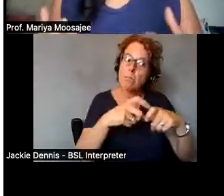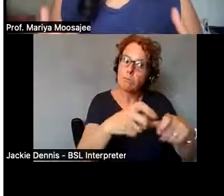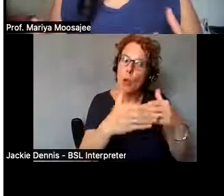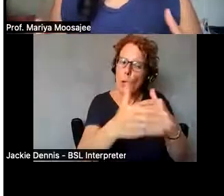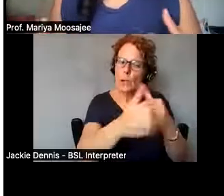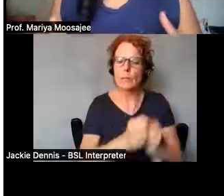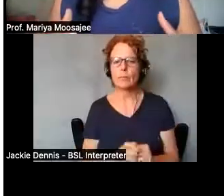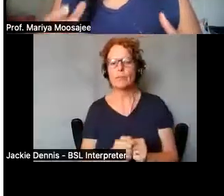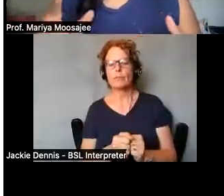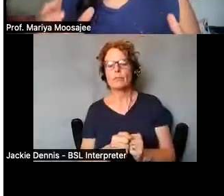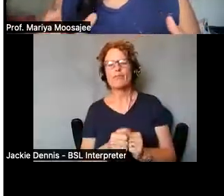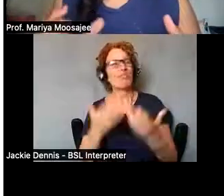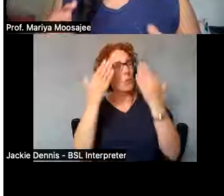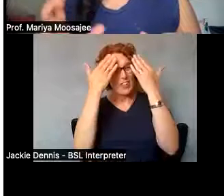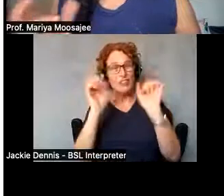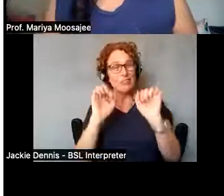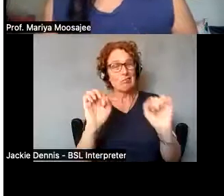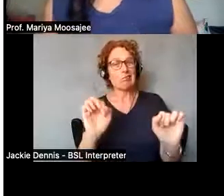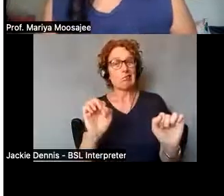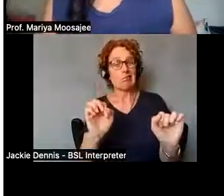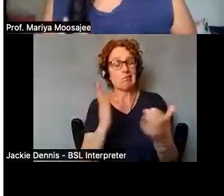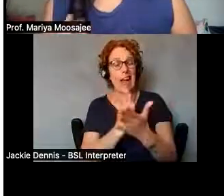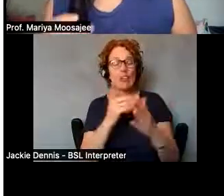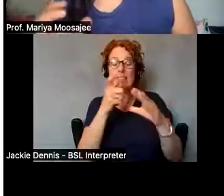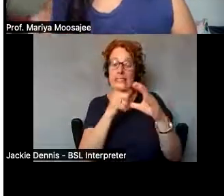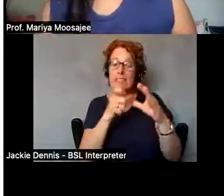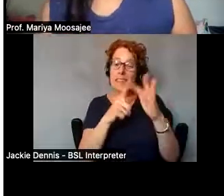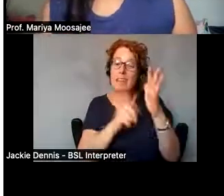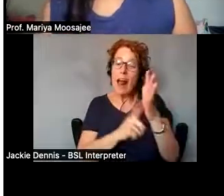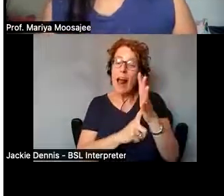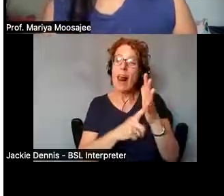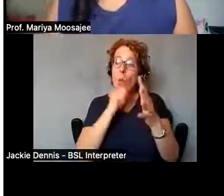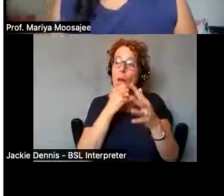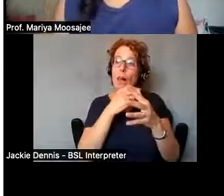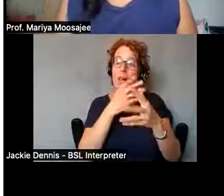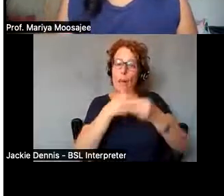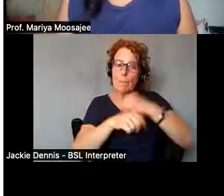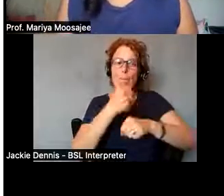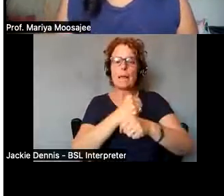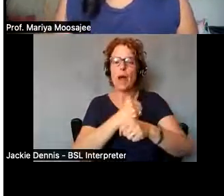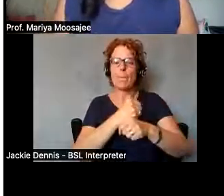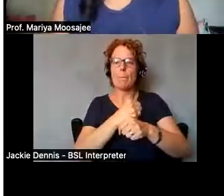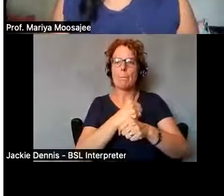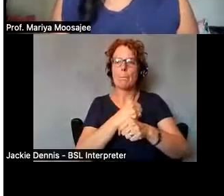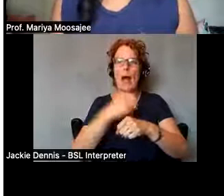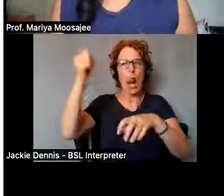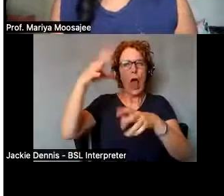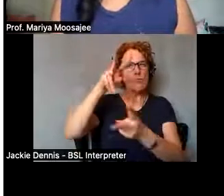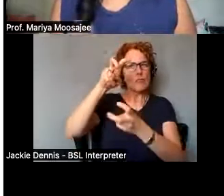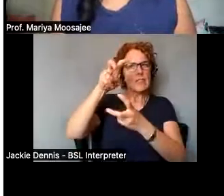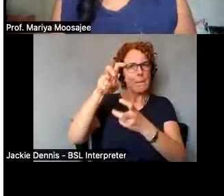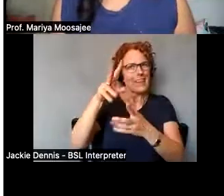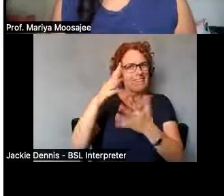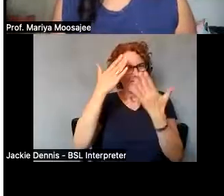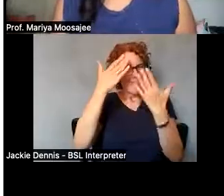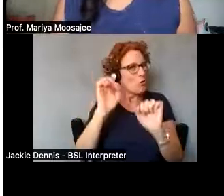still don't know whether these cells will actually eventually convert into a photoreceptor. That's a tall order,